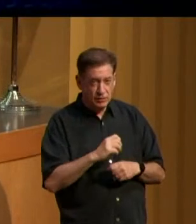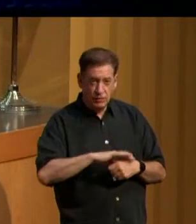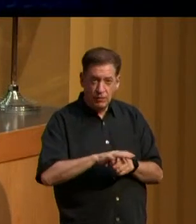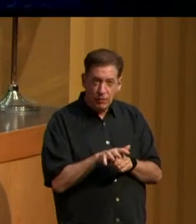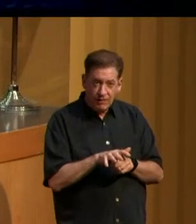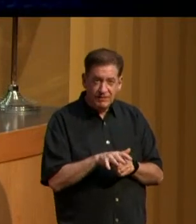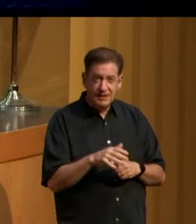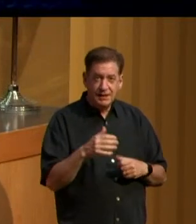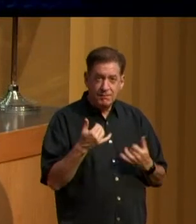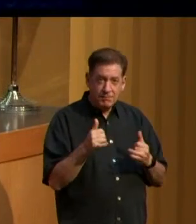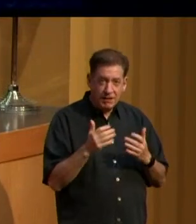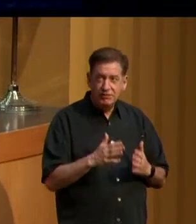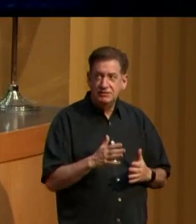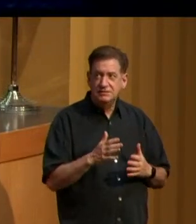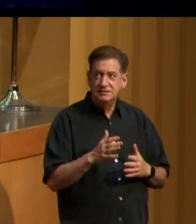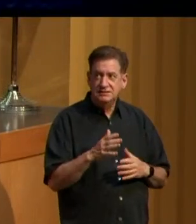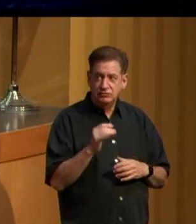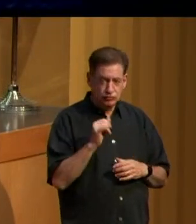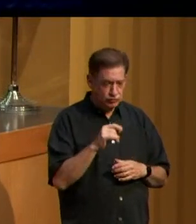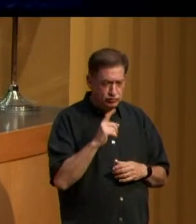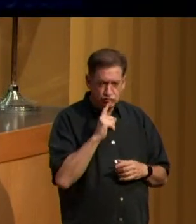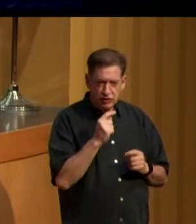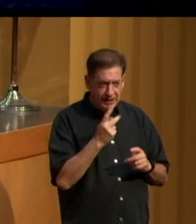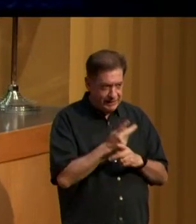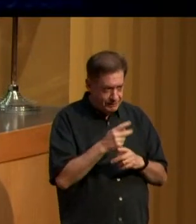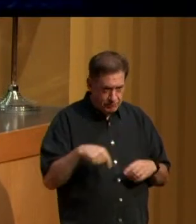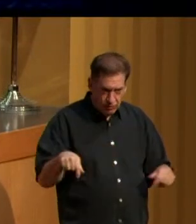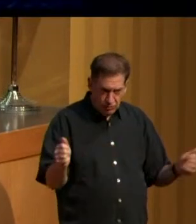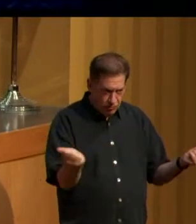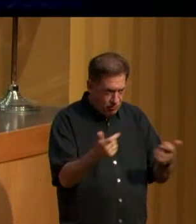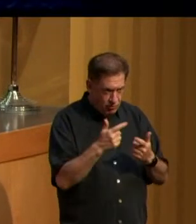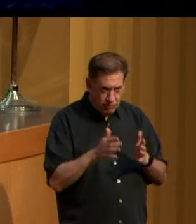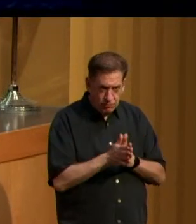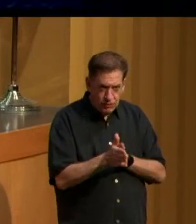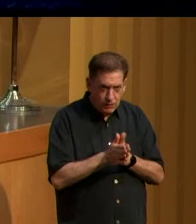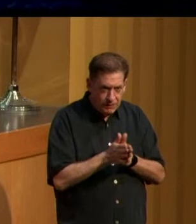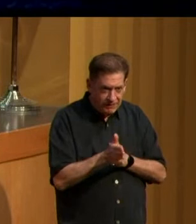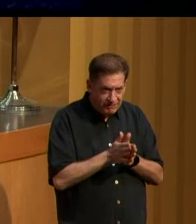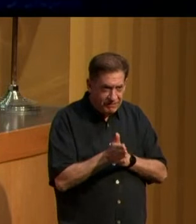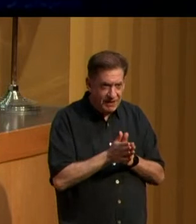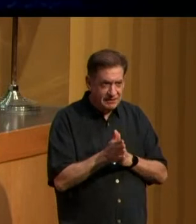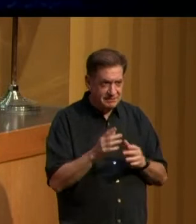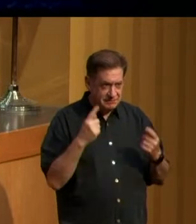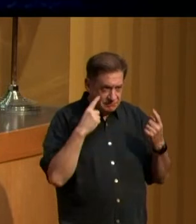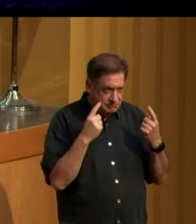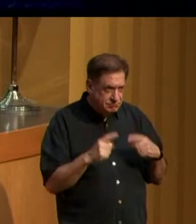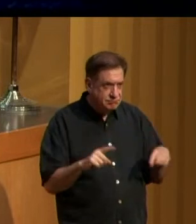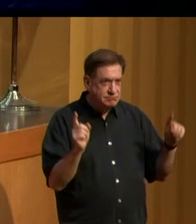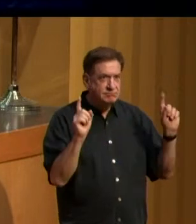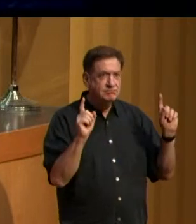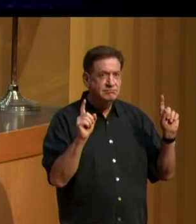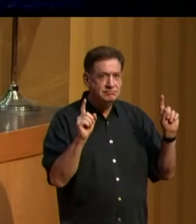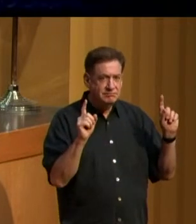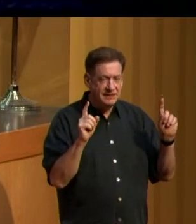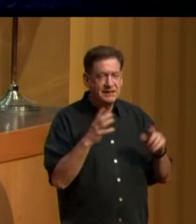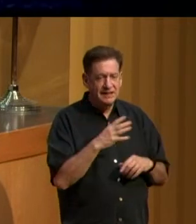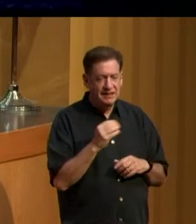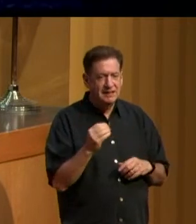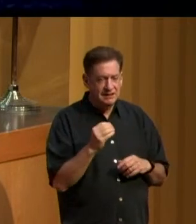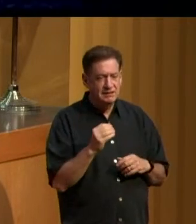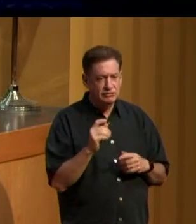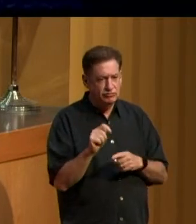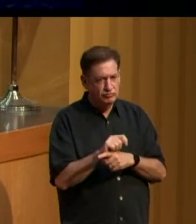player standpoint, just trying to keep them motivated to be successful in the classroom and even